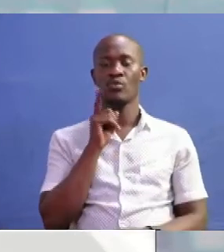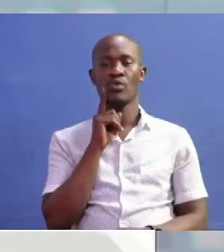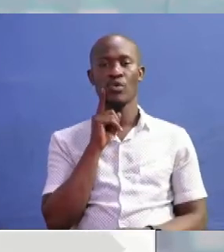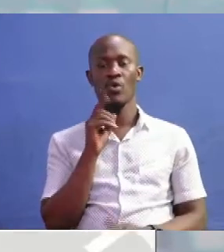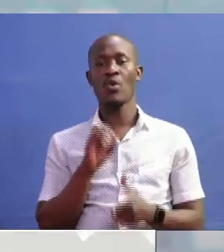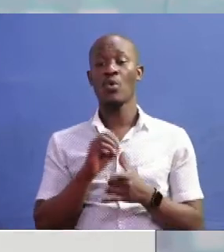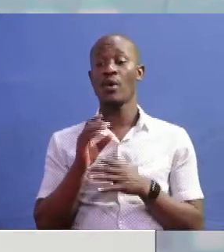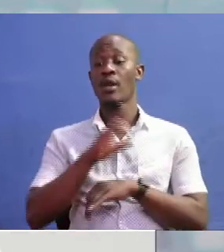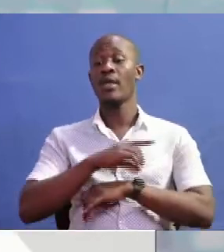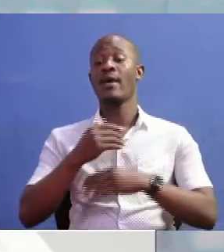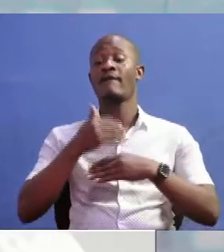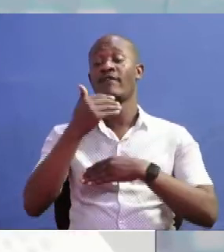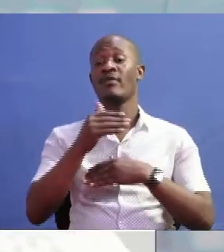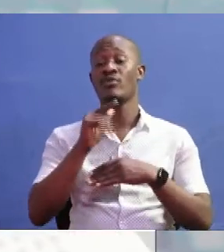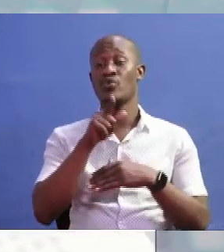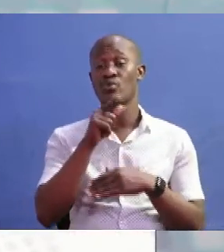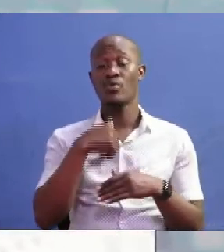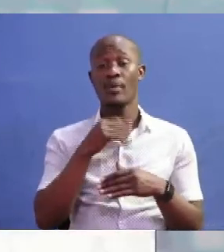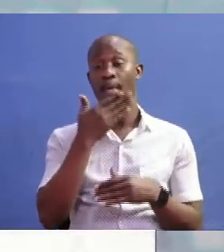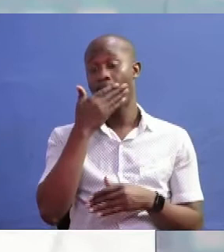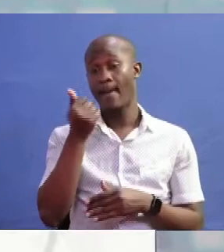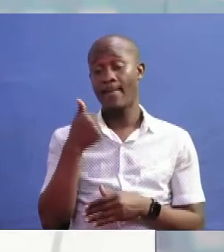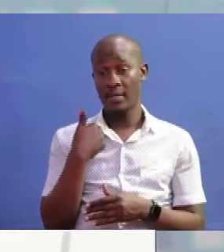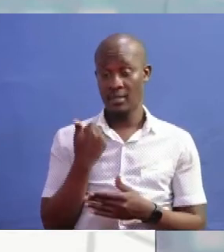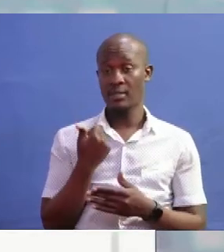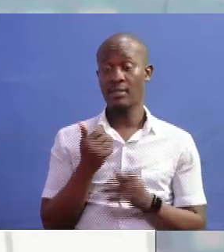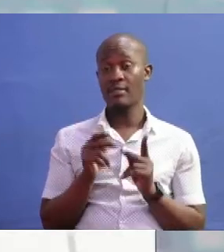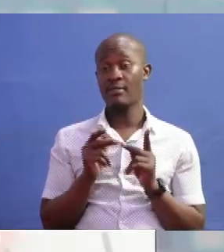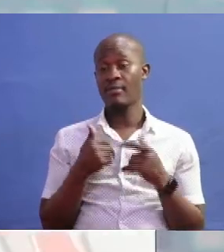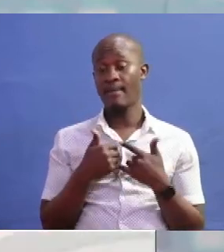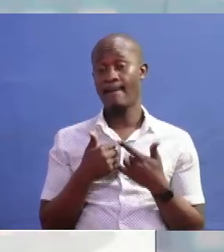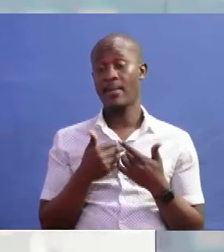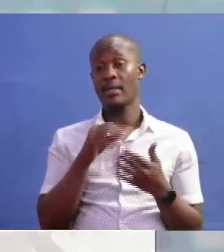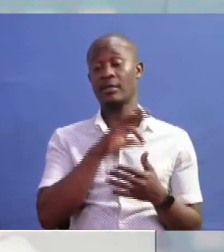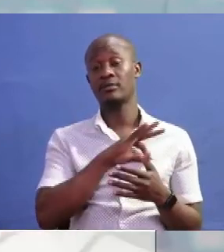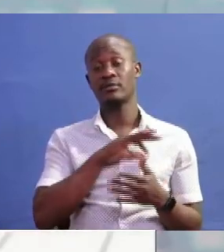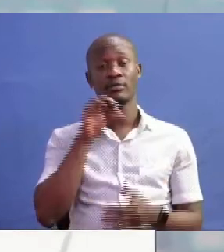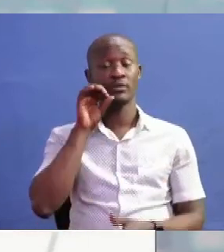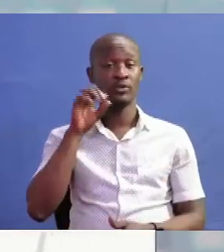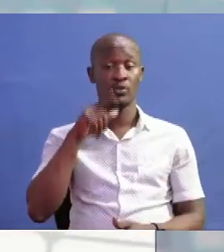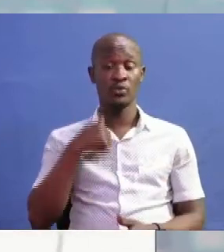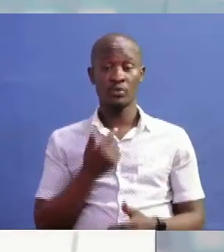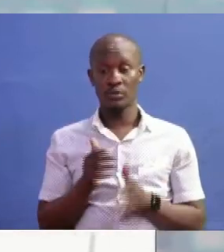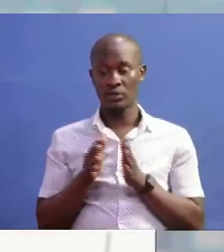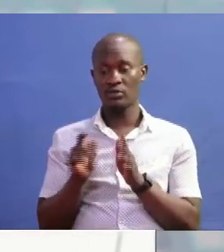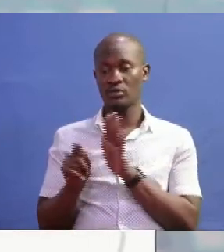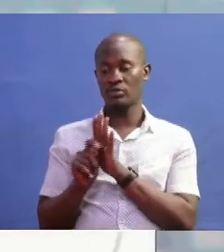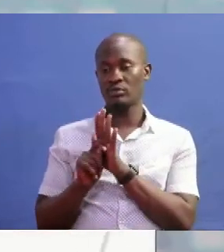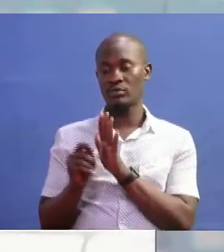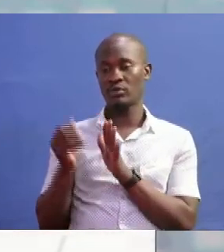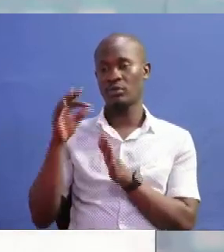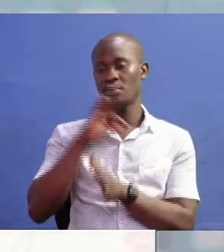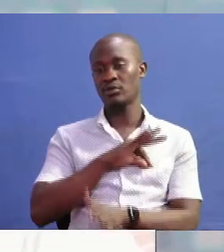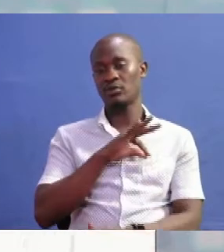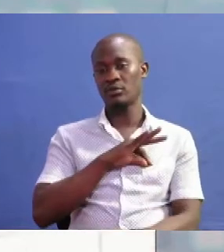the day after, we definitely the best or even the viable investment option would be a short-term investment